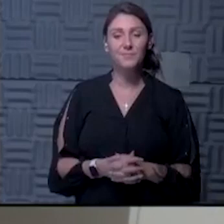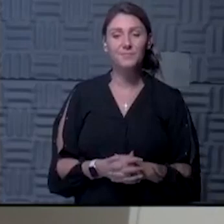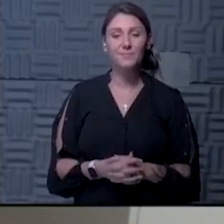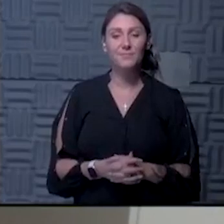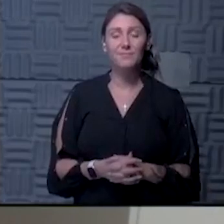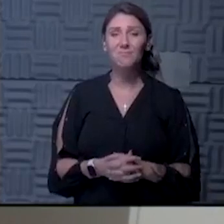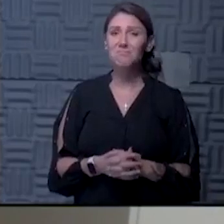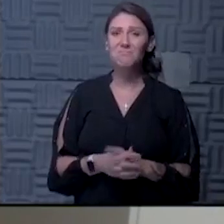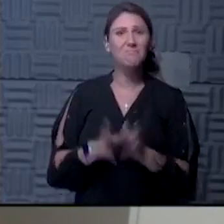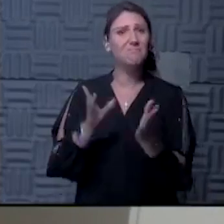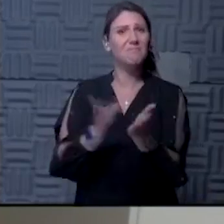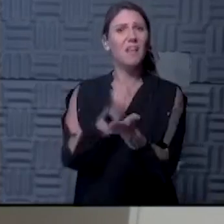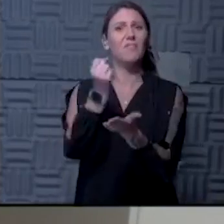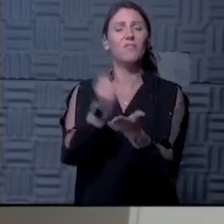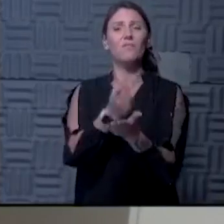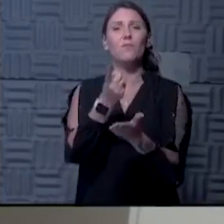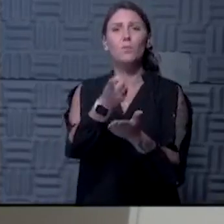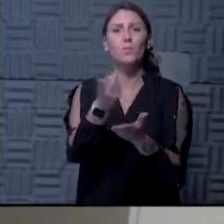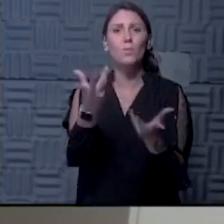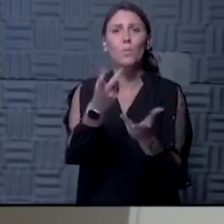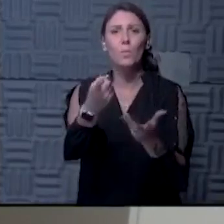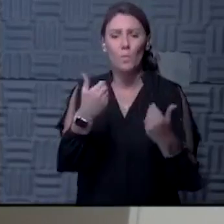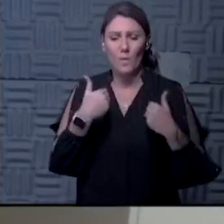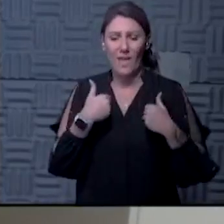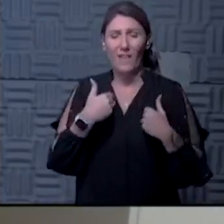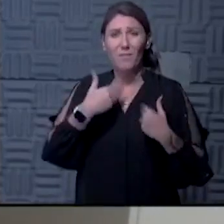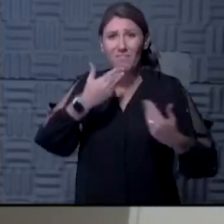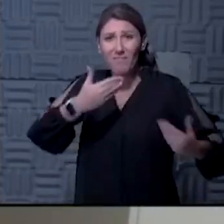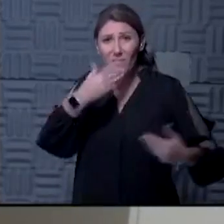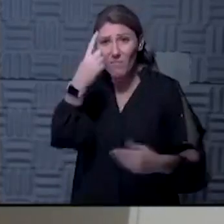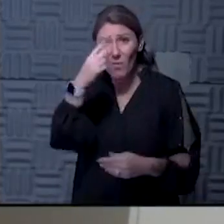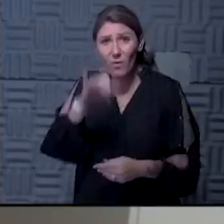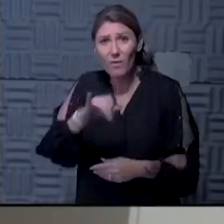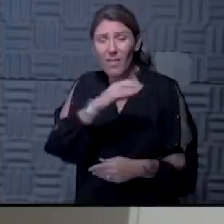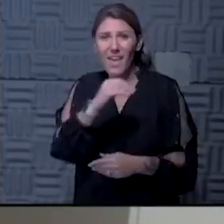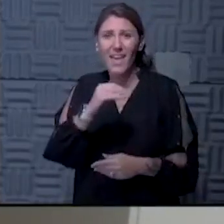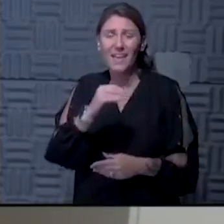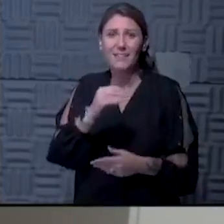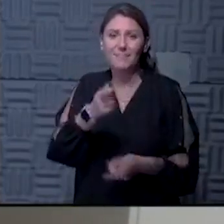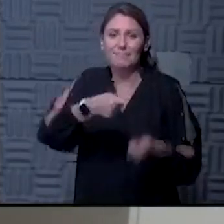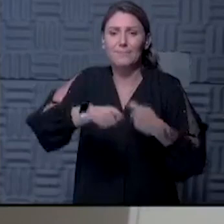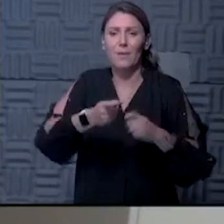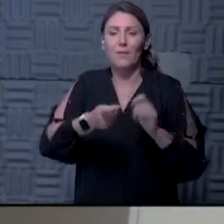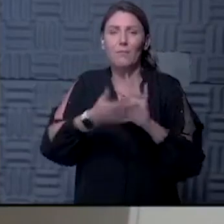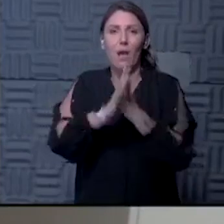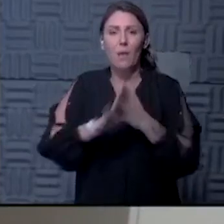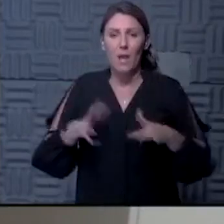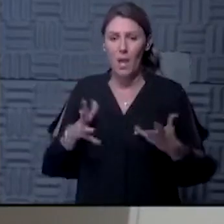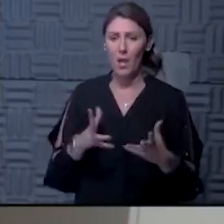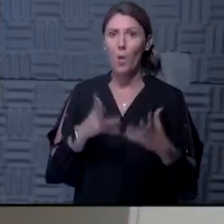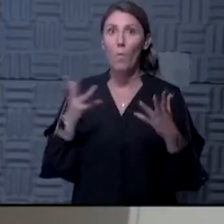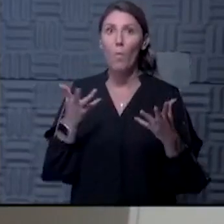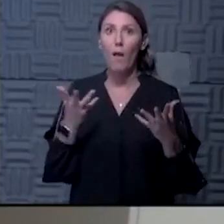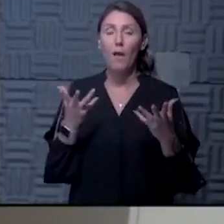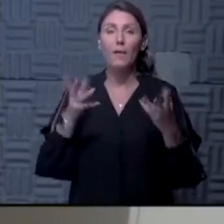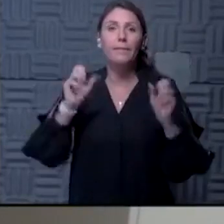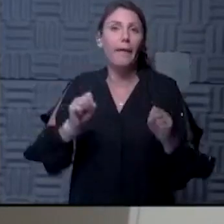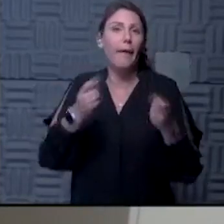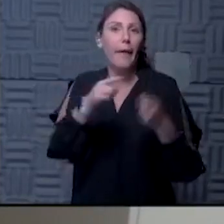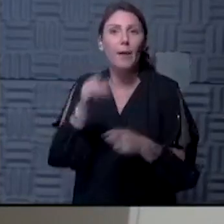Take advantage of what you have, be grateful for it, instead of being anxious about what could happen.